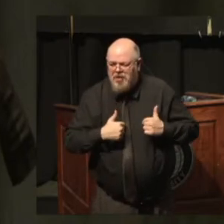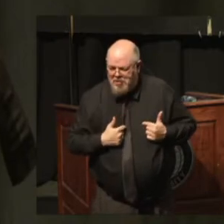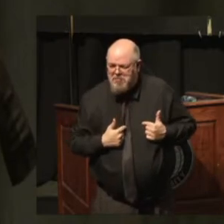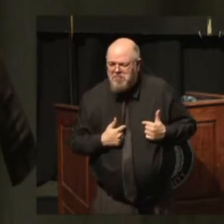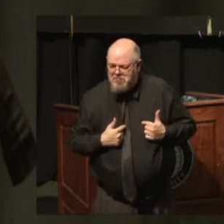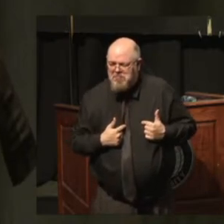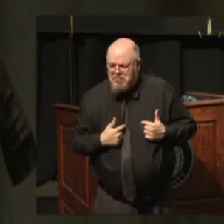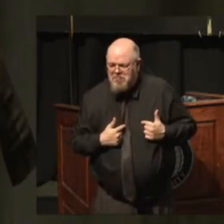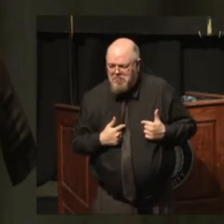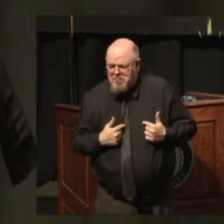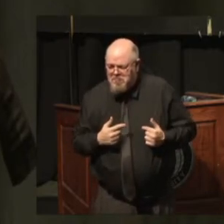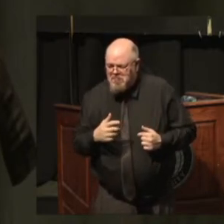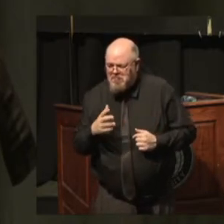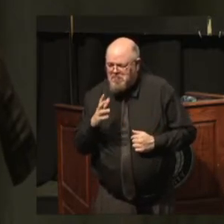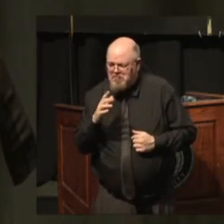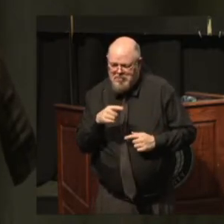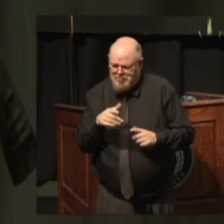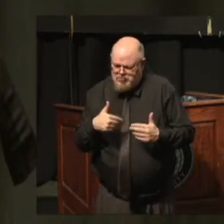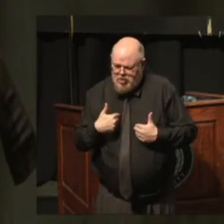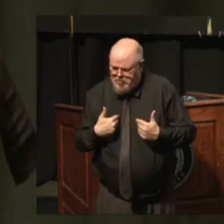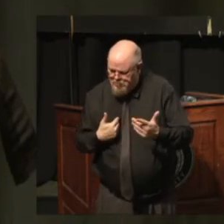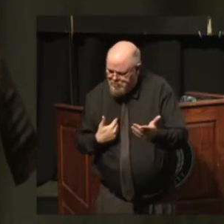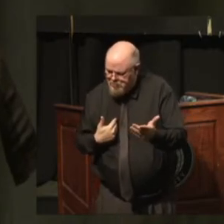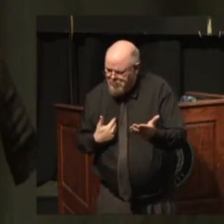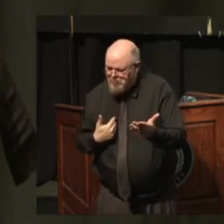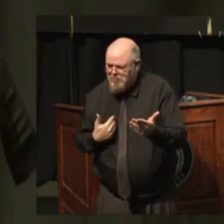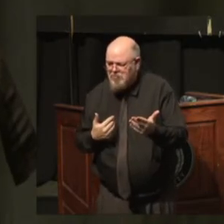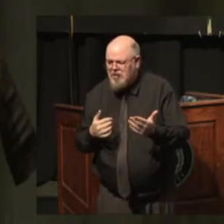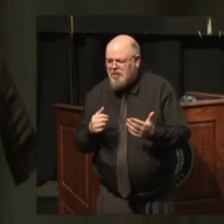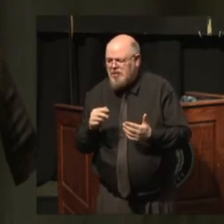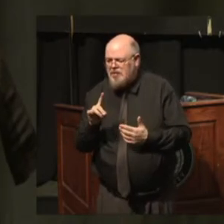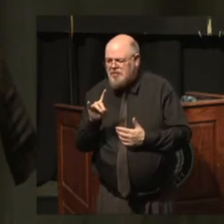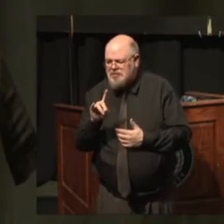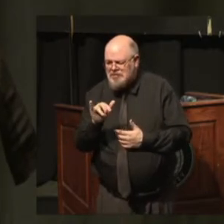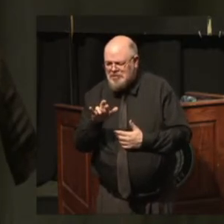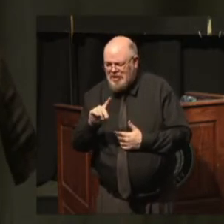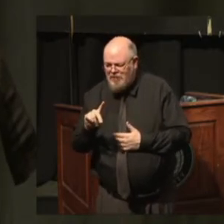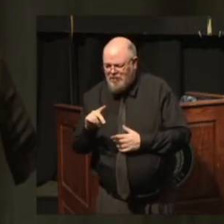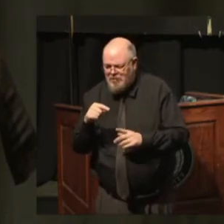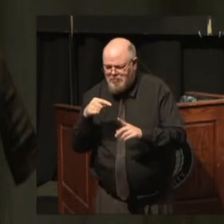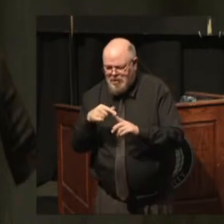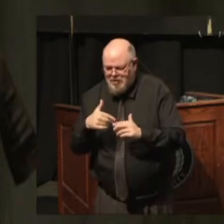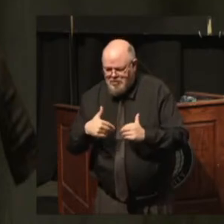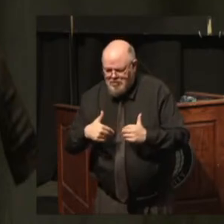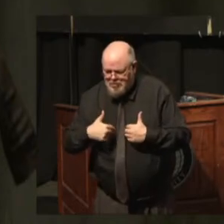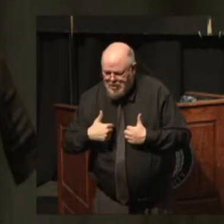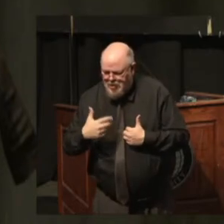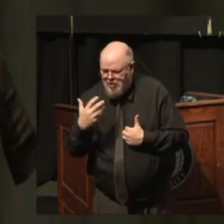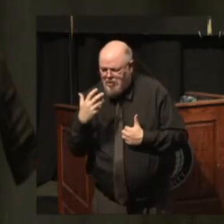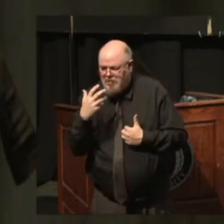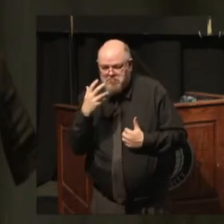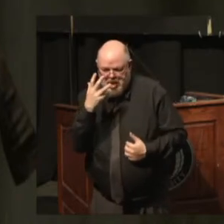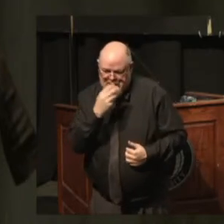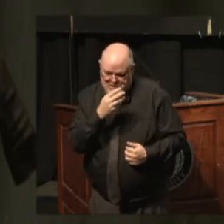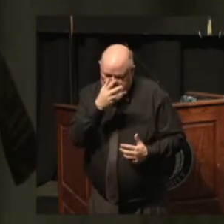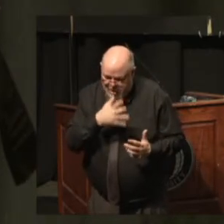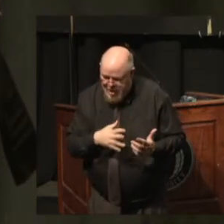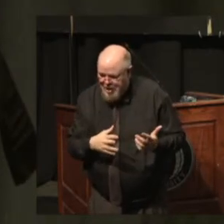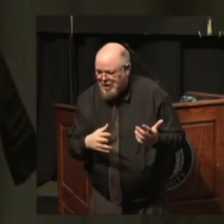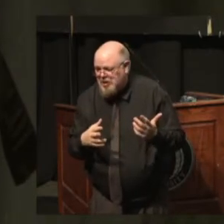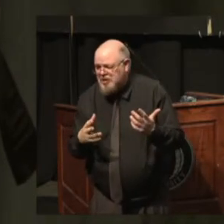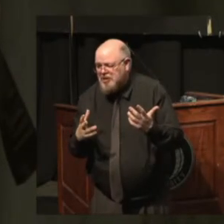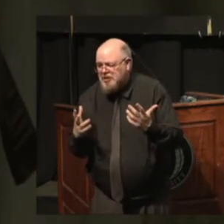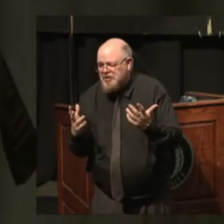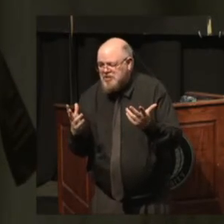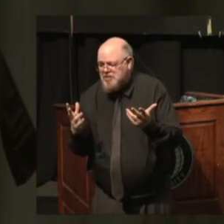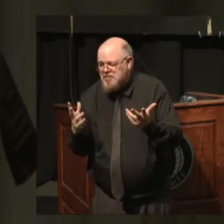David. David is young. They say he's handsome. They say he's ruddy. He can kind of command a room. And he keeps